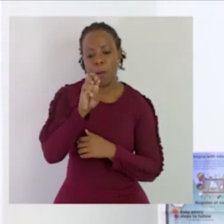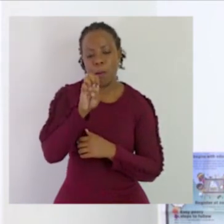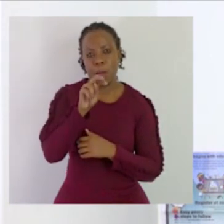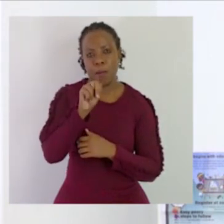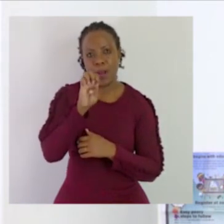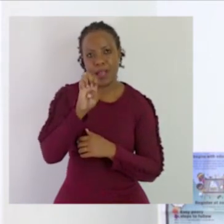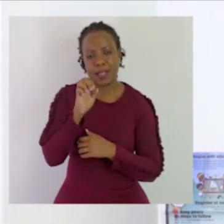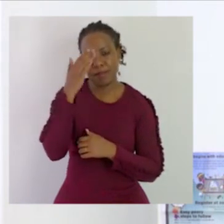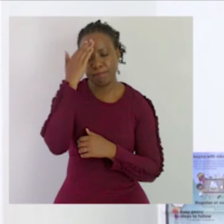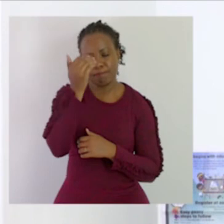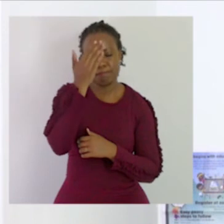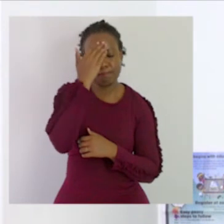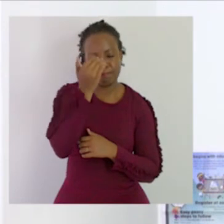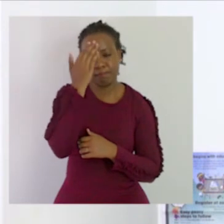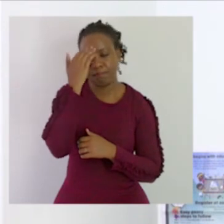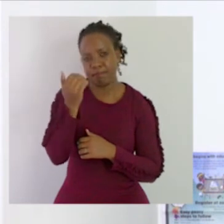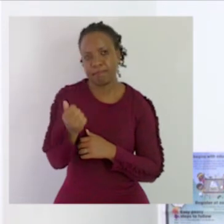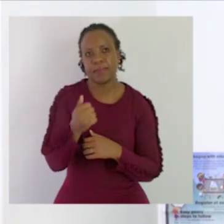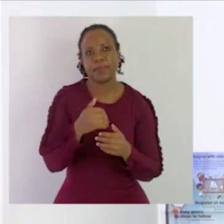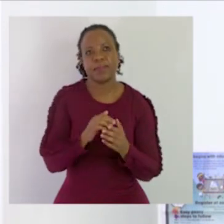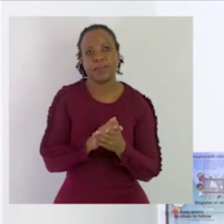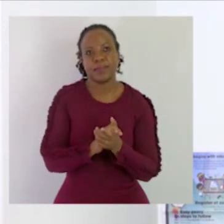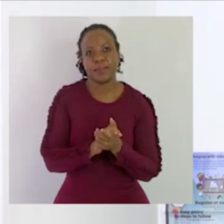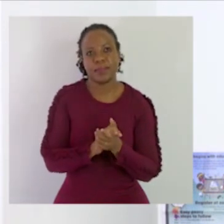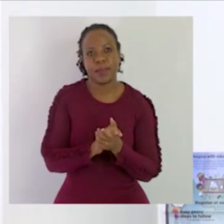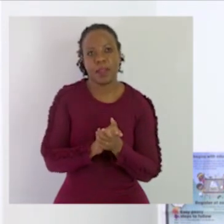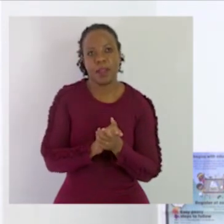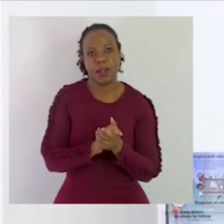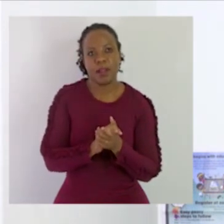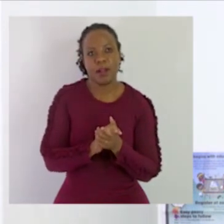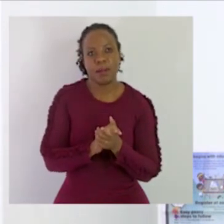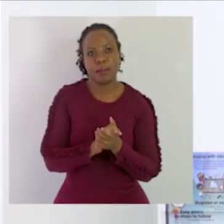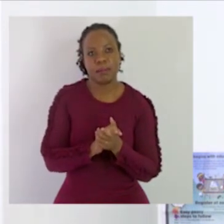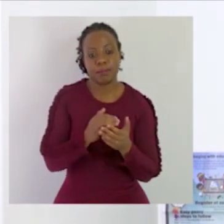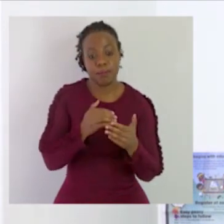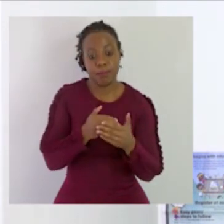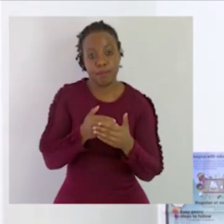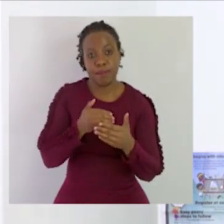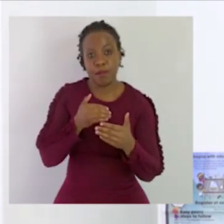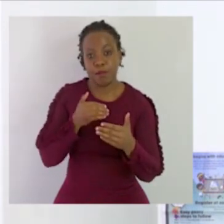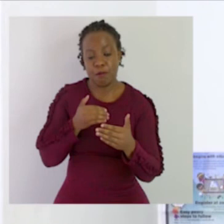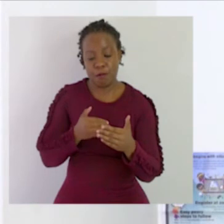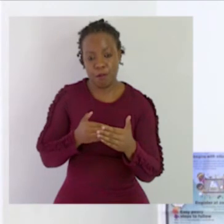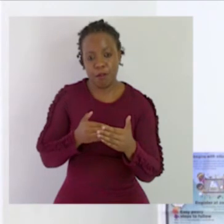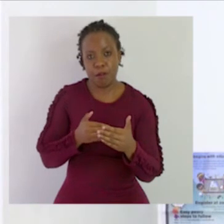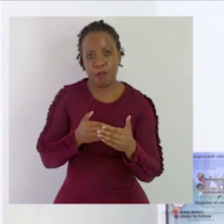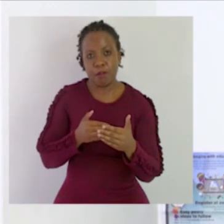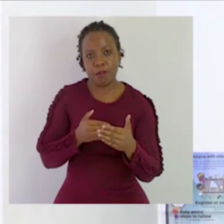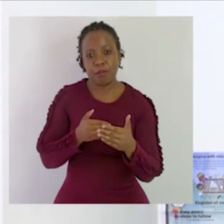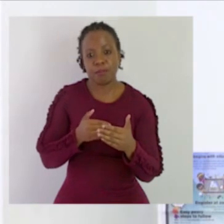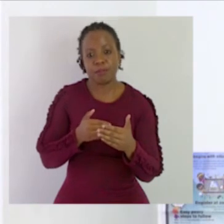him. Right, before we continue, let's observe